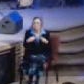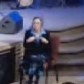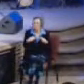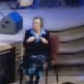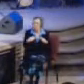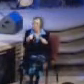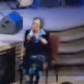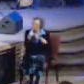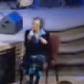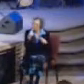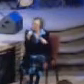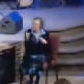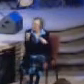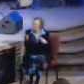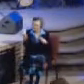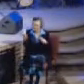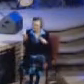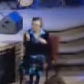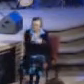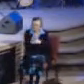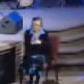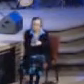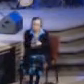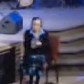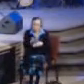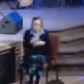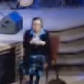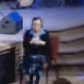And let me say this before I say what I was going to.